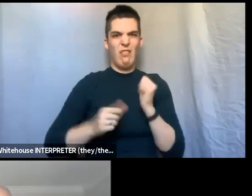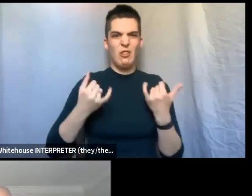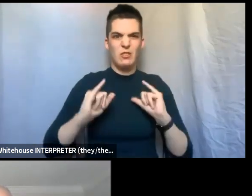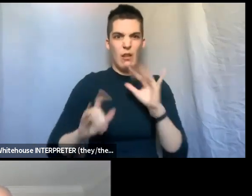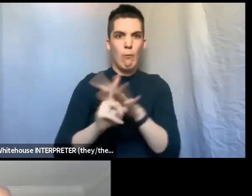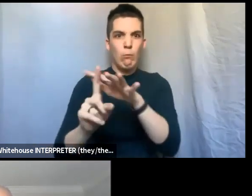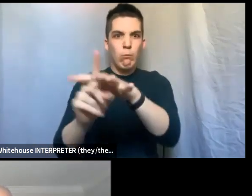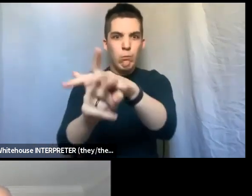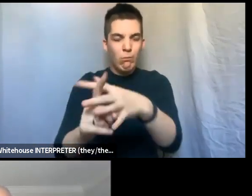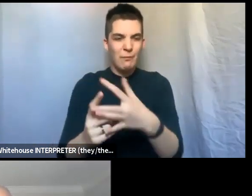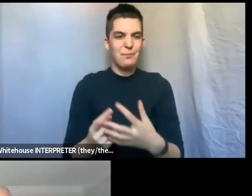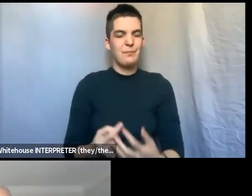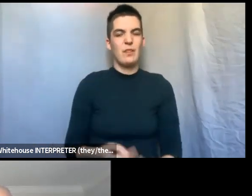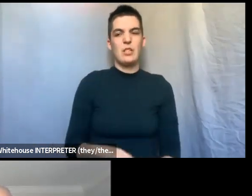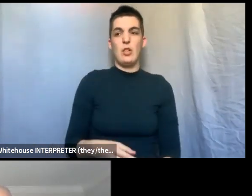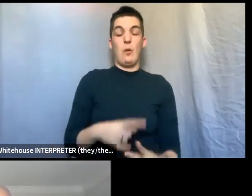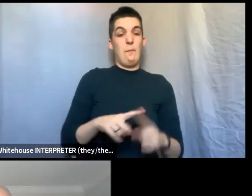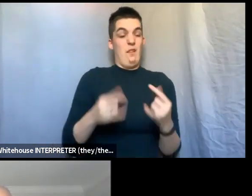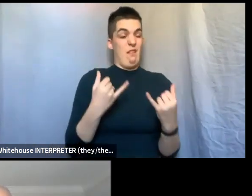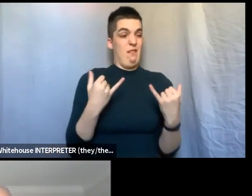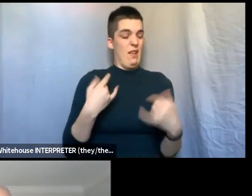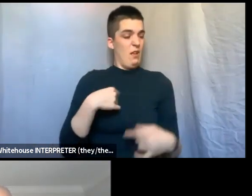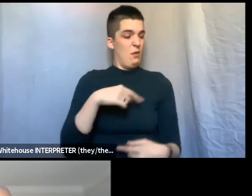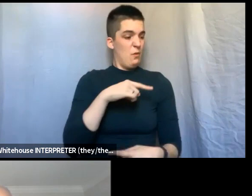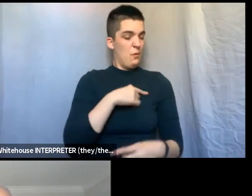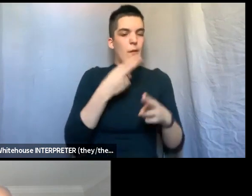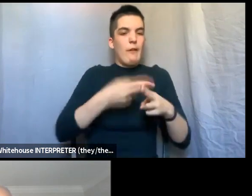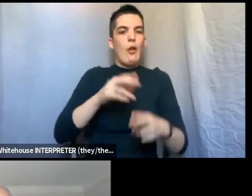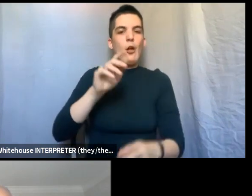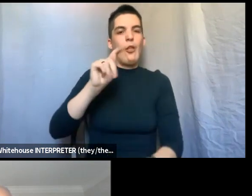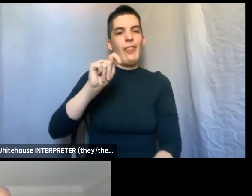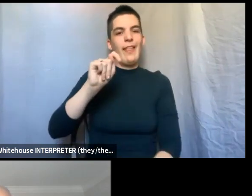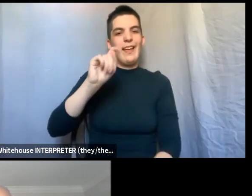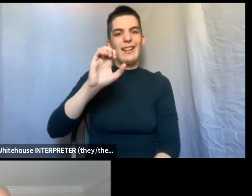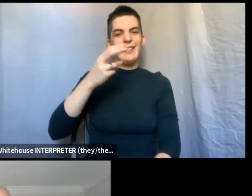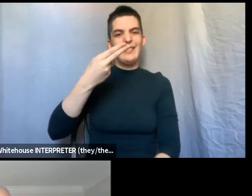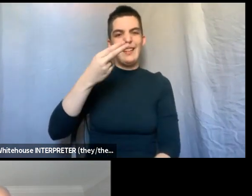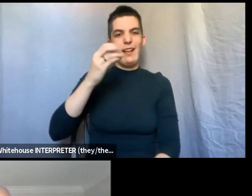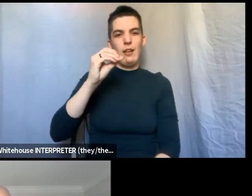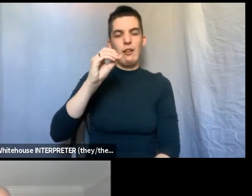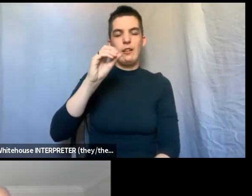call a tectonic theater way in a small rural community in